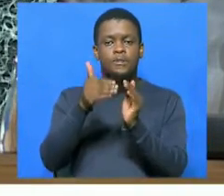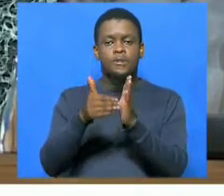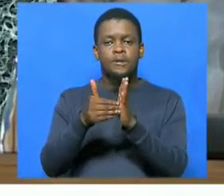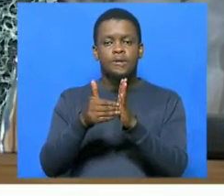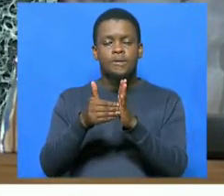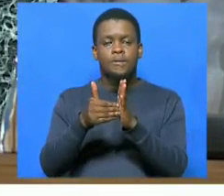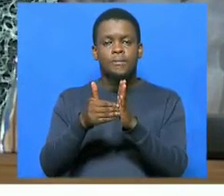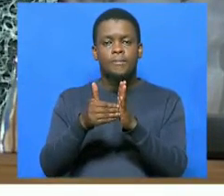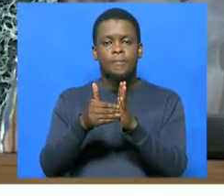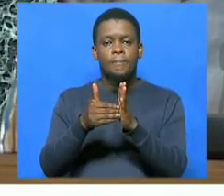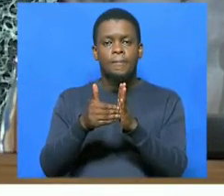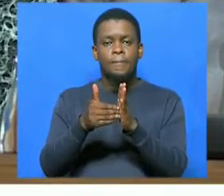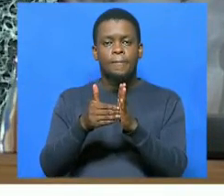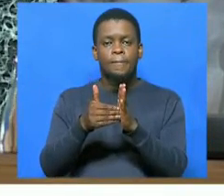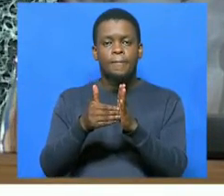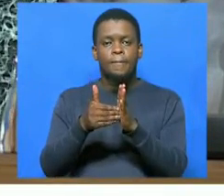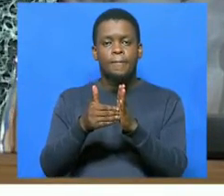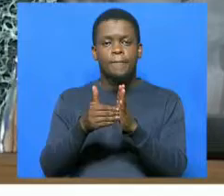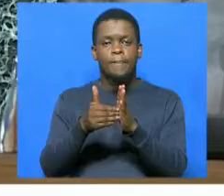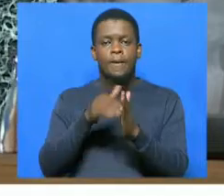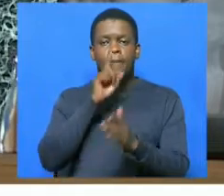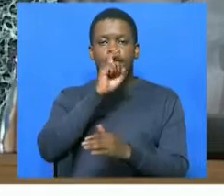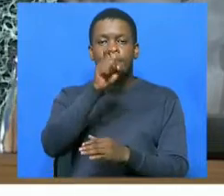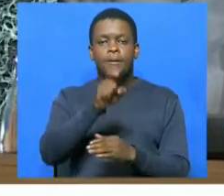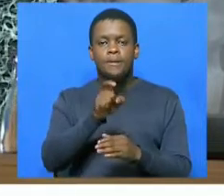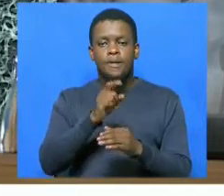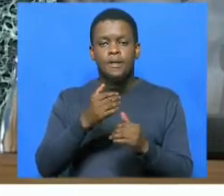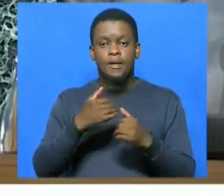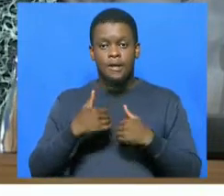entity which is called the Botswana Vaccine Institute,